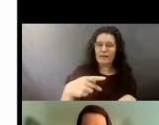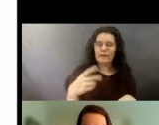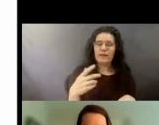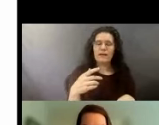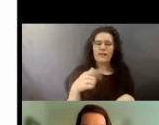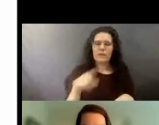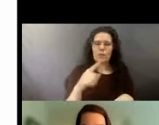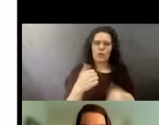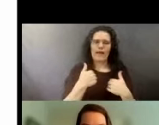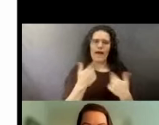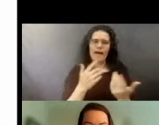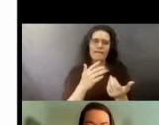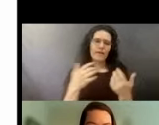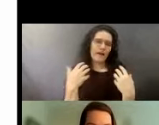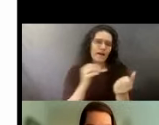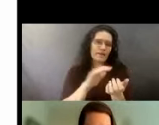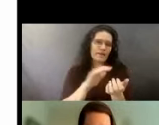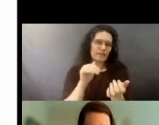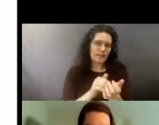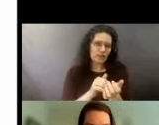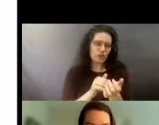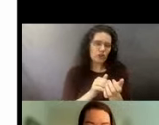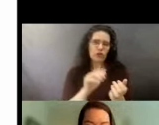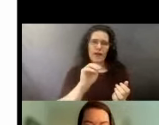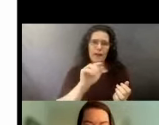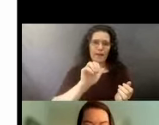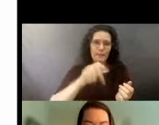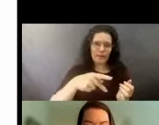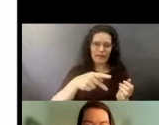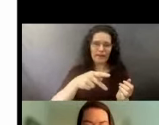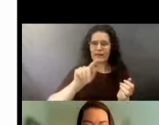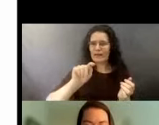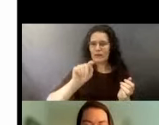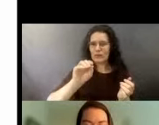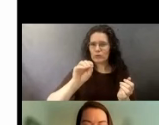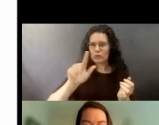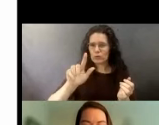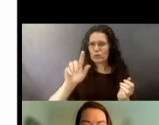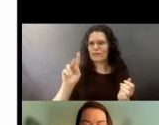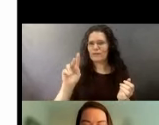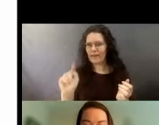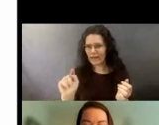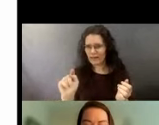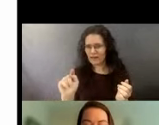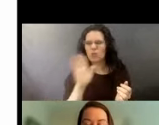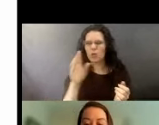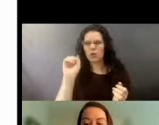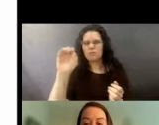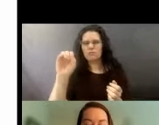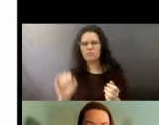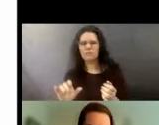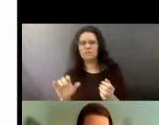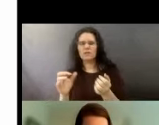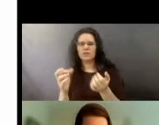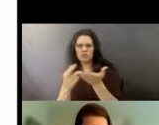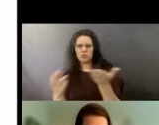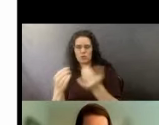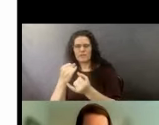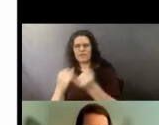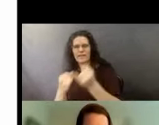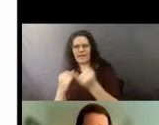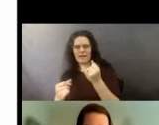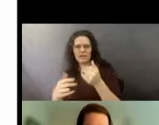center MLP toolkit. It will be shared in the resources at the end and in the slide deck, where you can